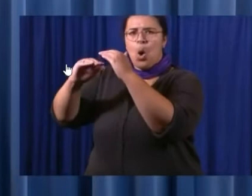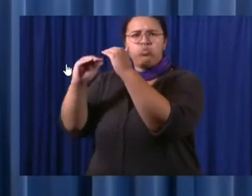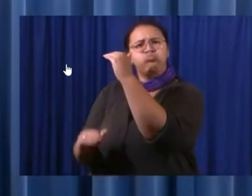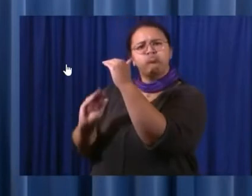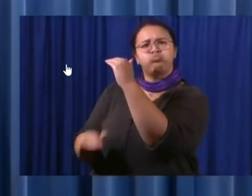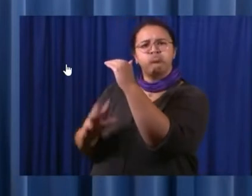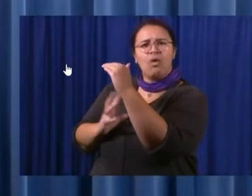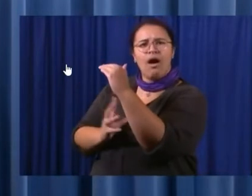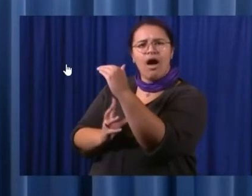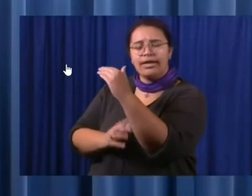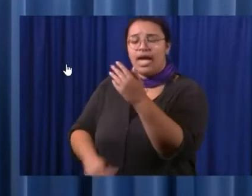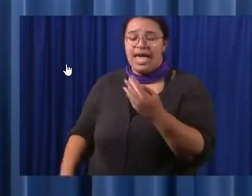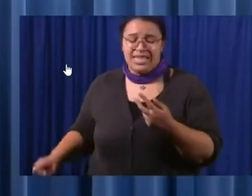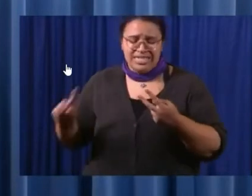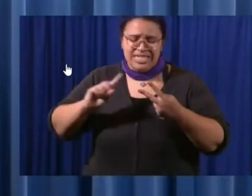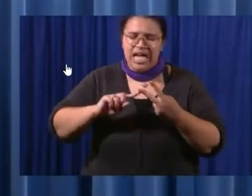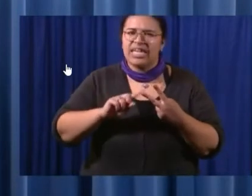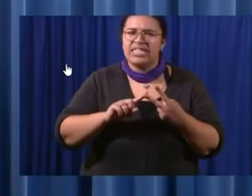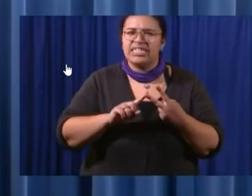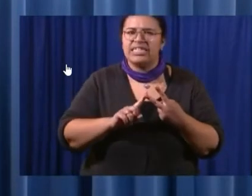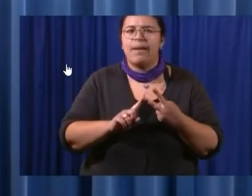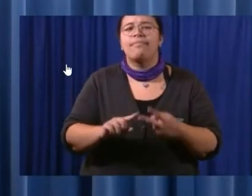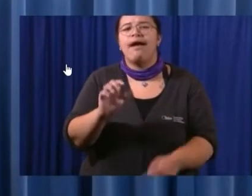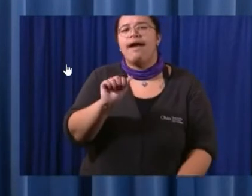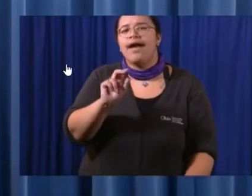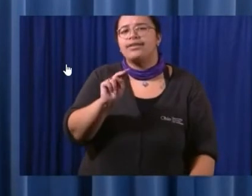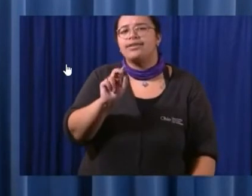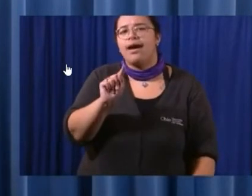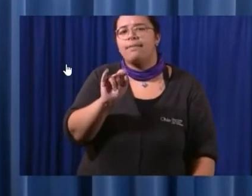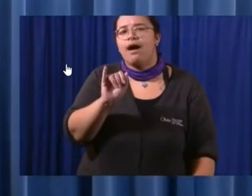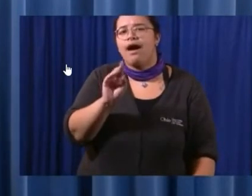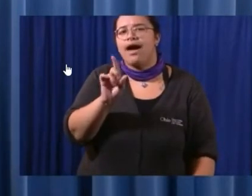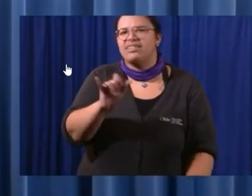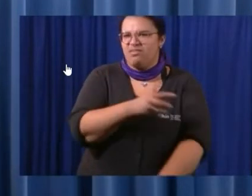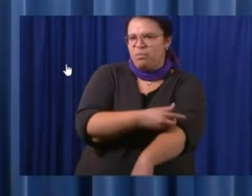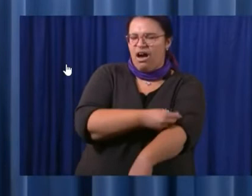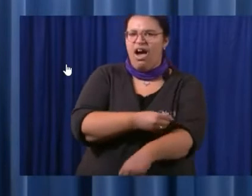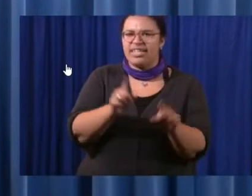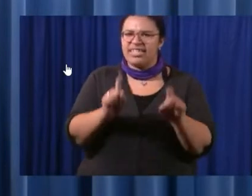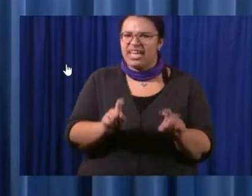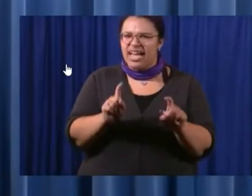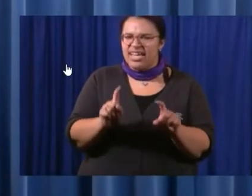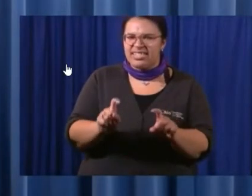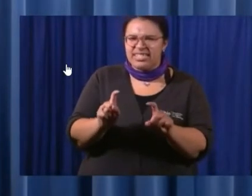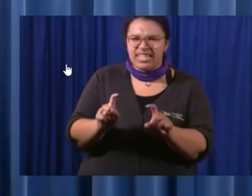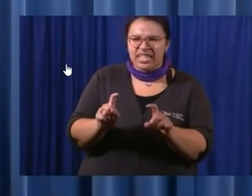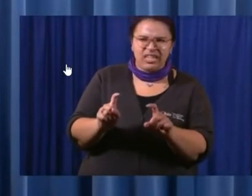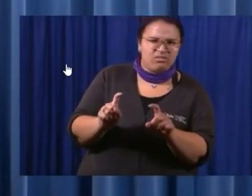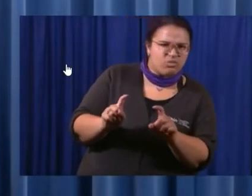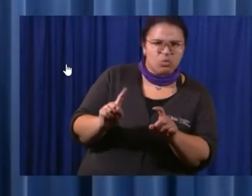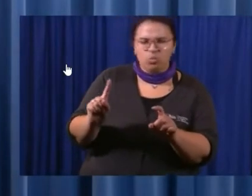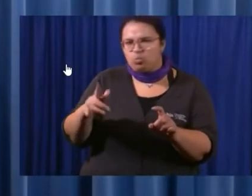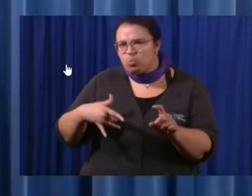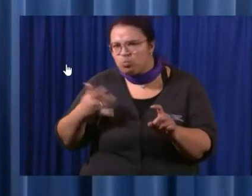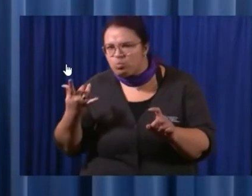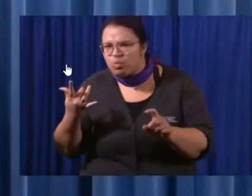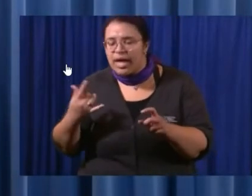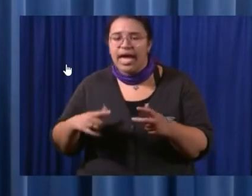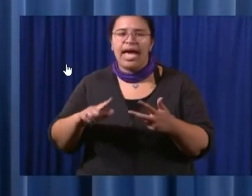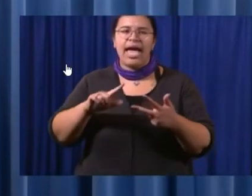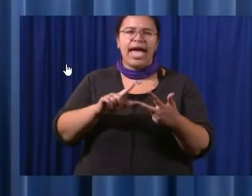the antibody study? And does it make sense to say that 700,000 Ohioans, minus those who passed away prior to March, should be